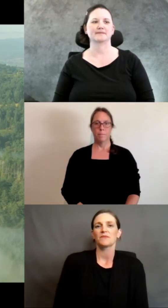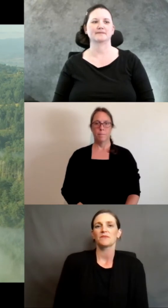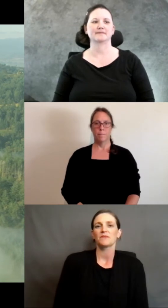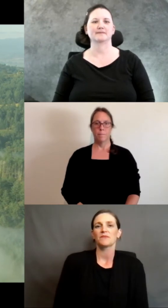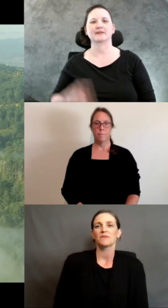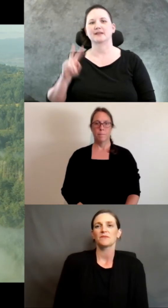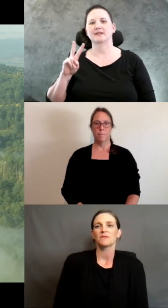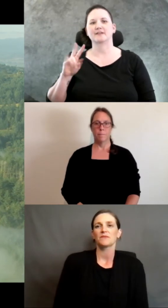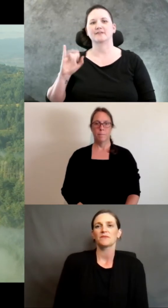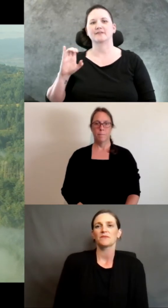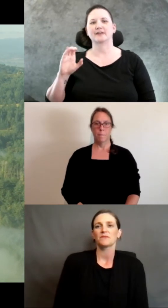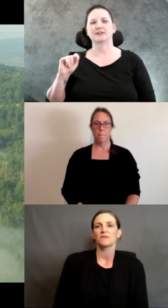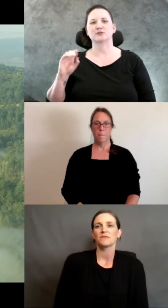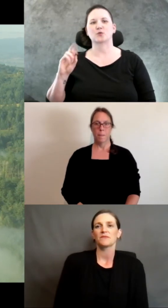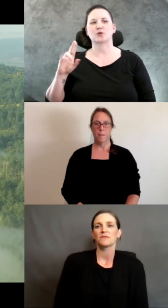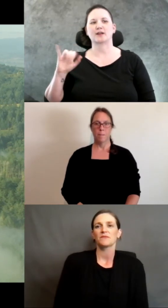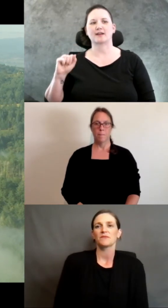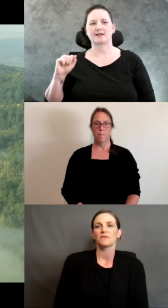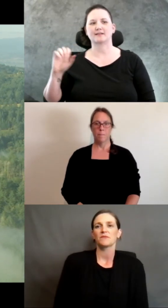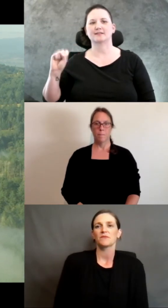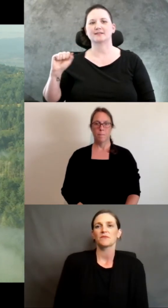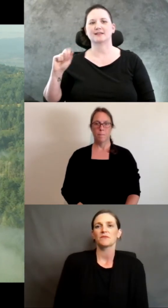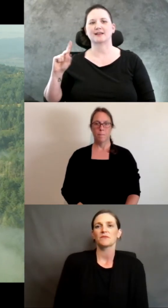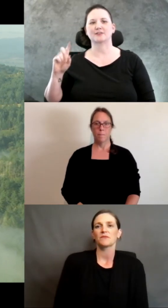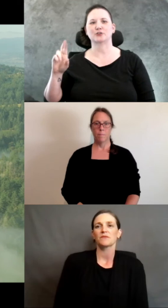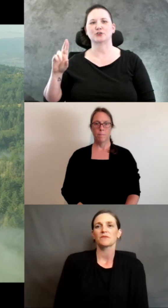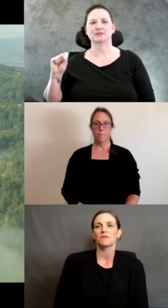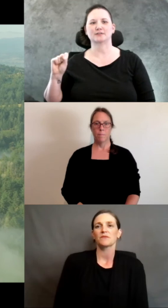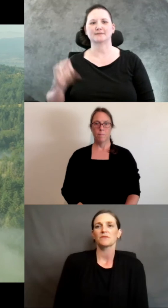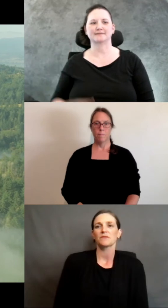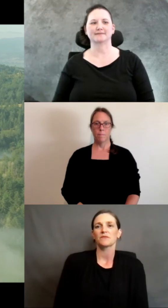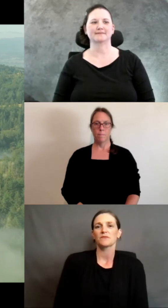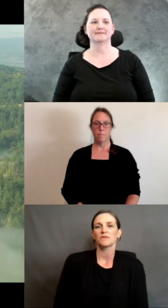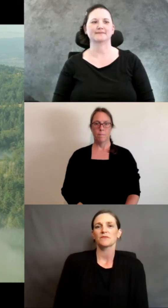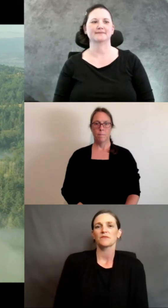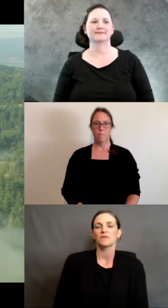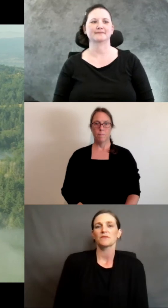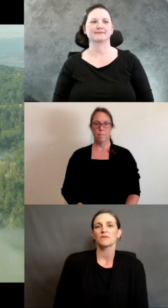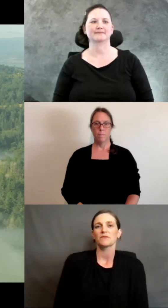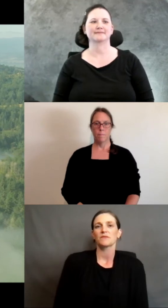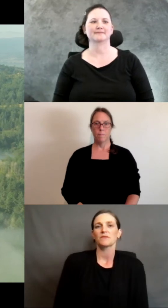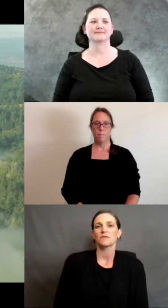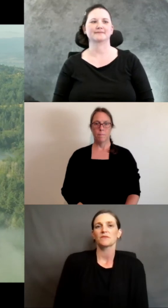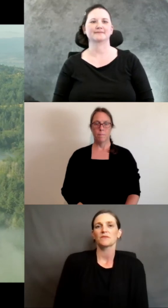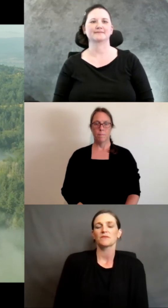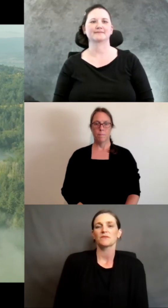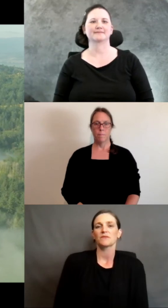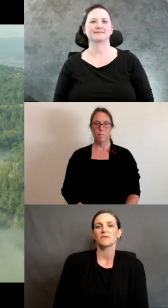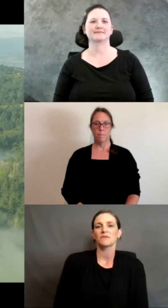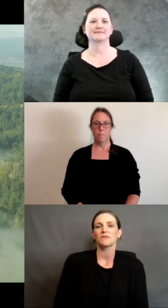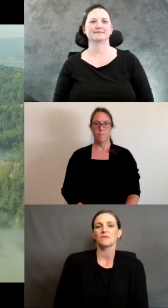Victoria Sanders as Jessica Wilson, the S-2000 robot, and Nuris Jackson.